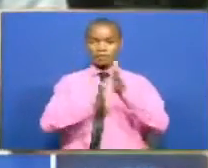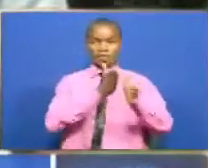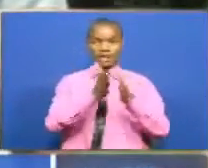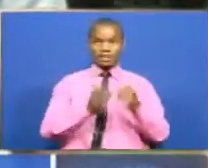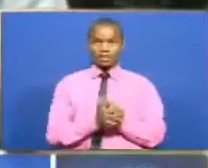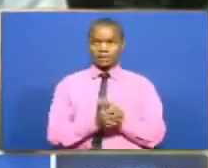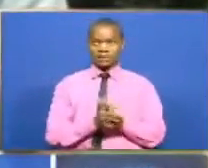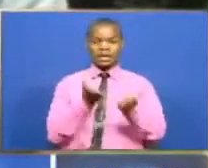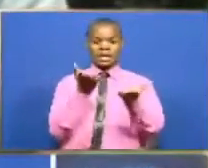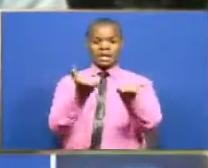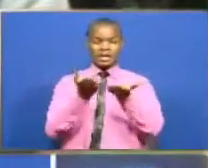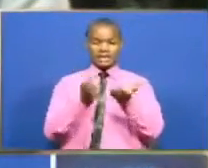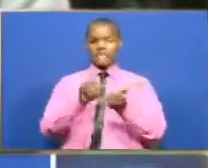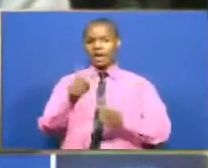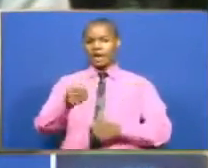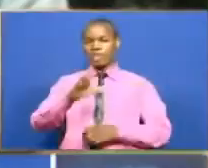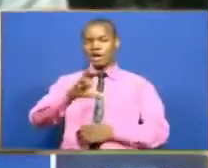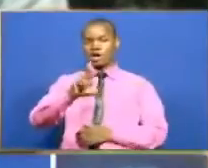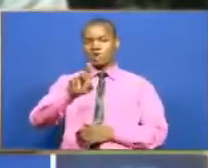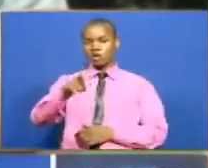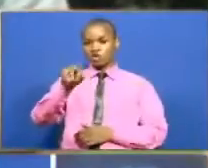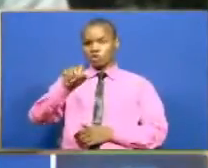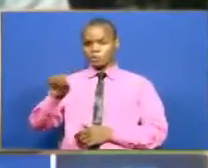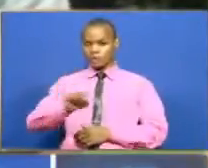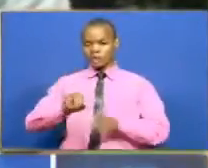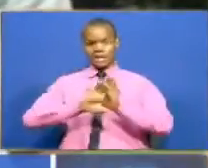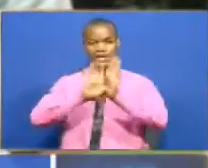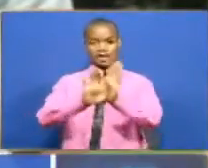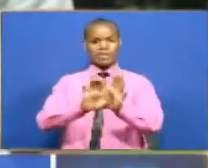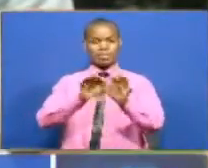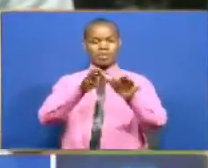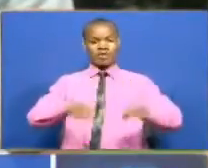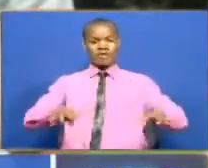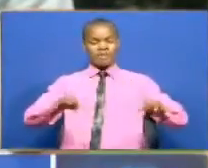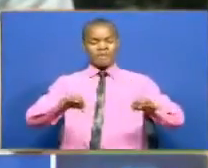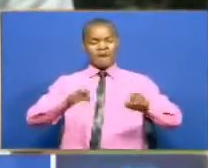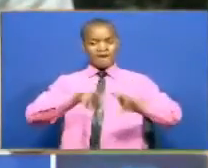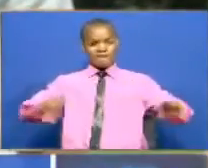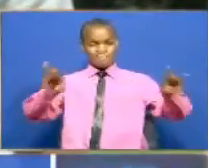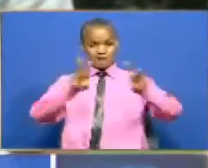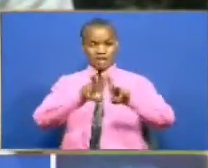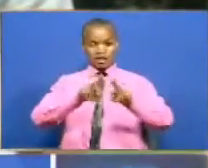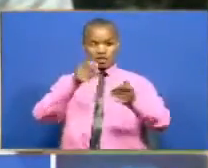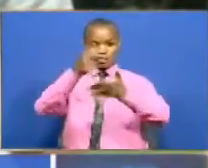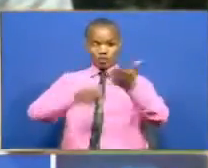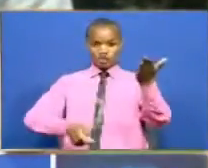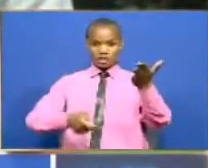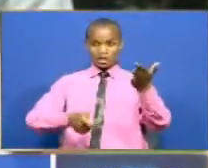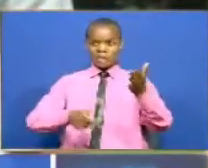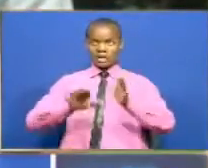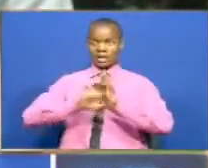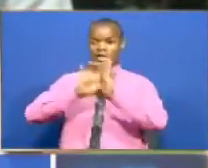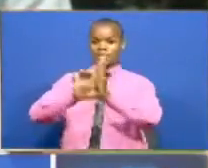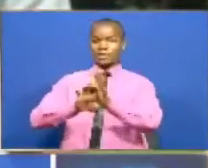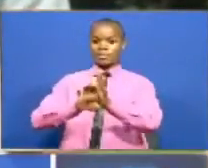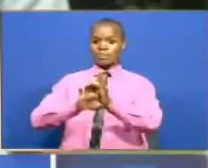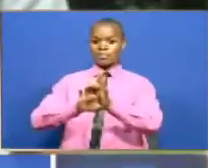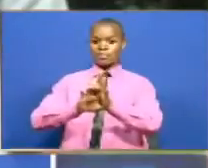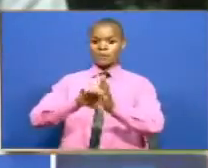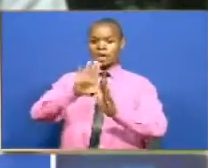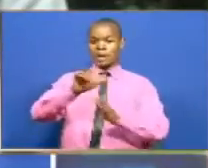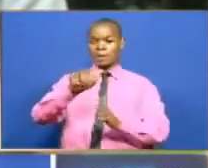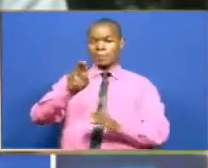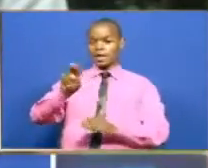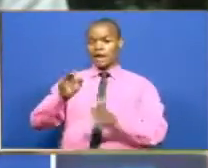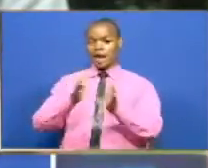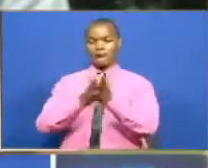other crops. You'll find if you look at even the value on the cost, or for example, beans compared to maize is a big difference.